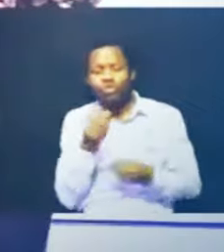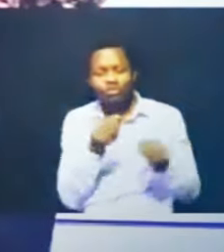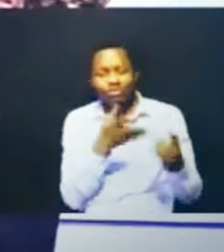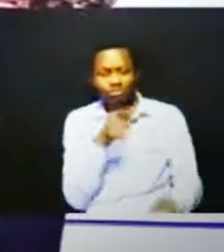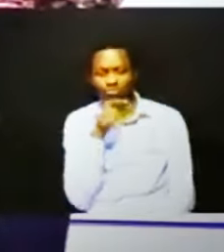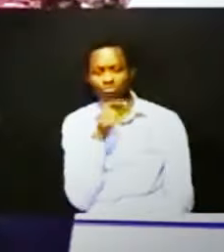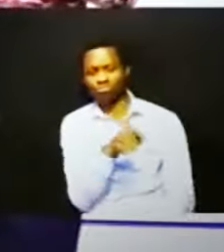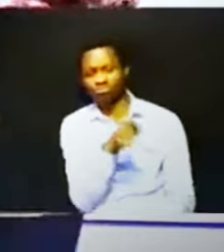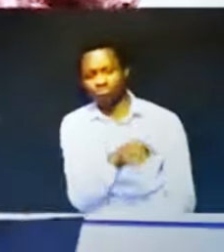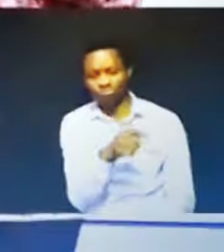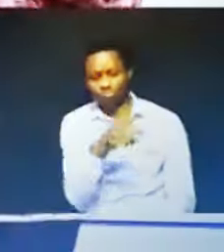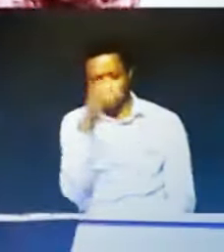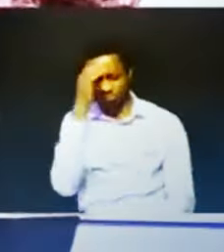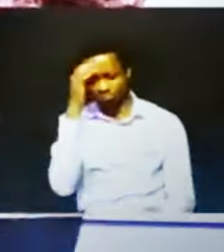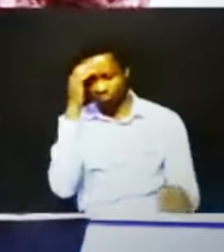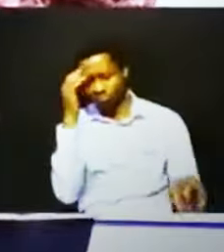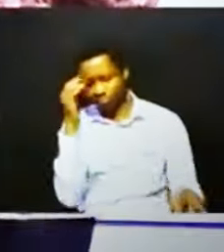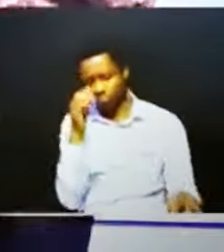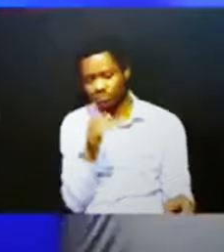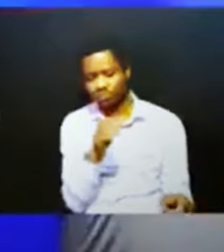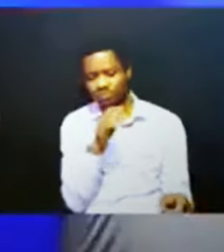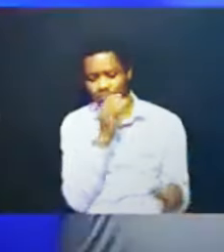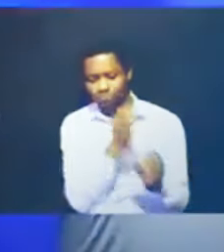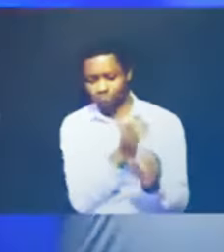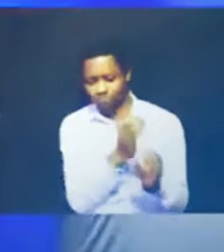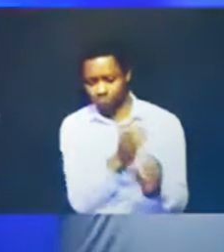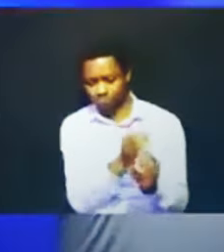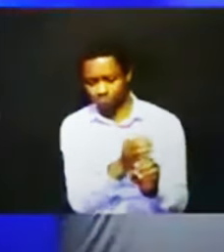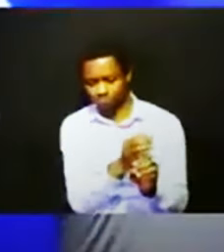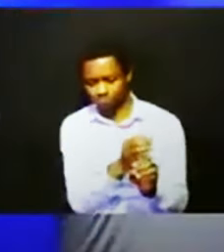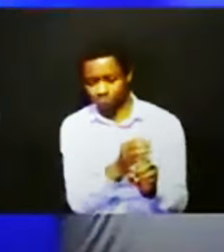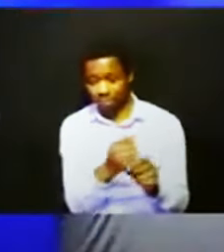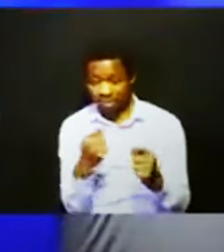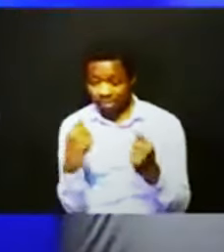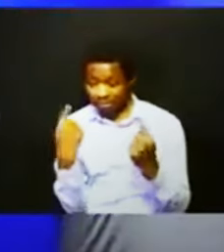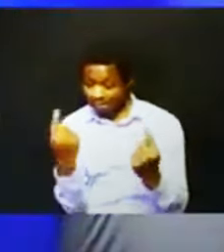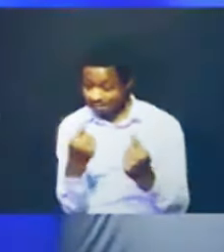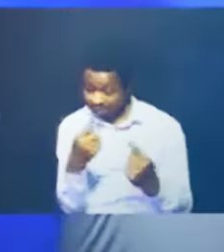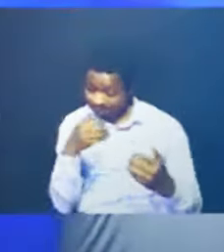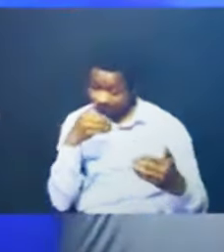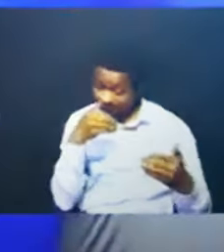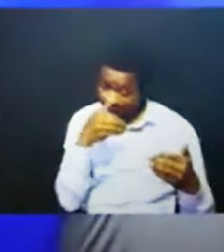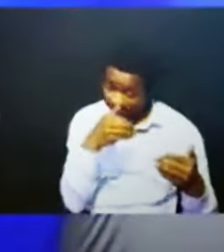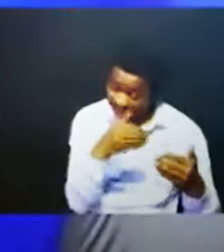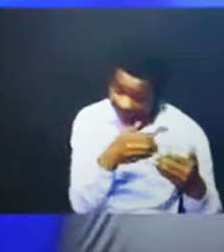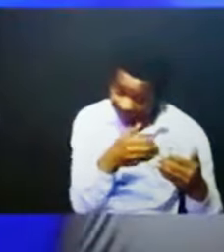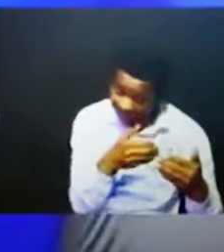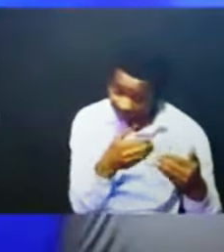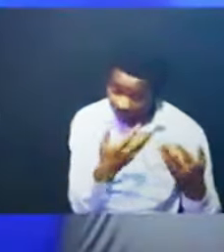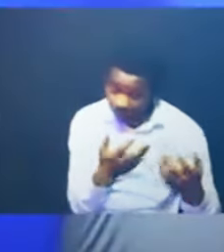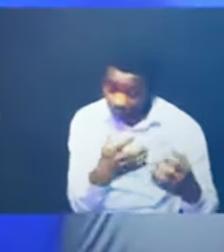hint that be careful. Sin is perching at your door. It